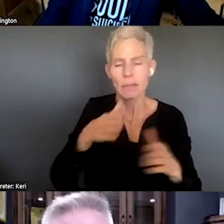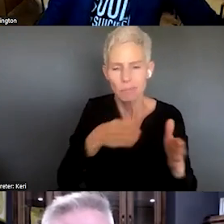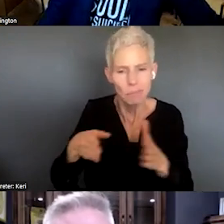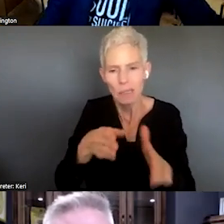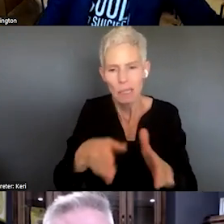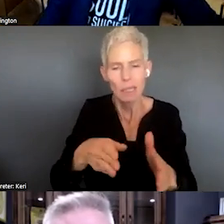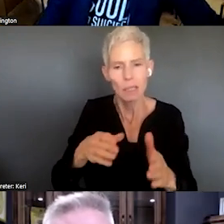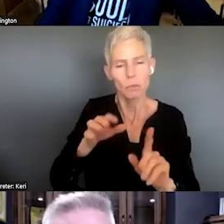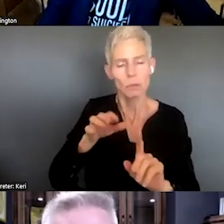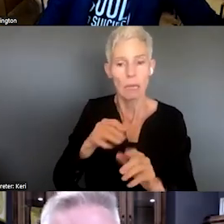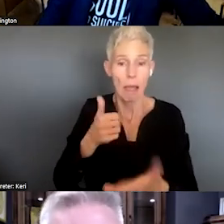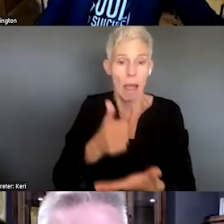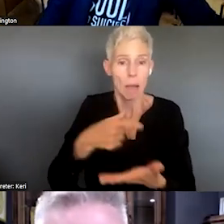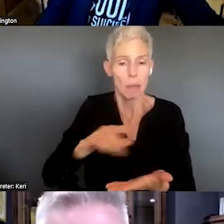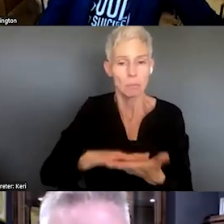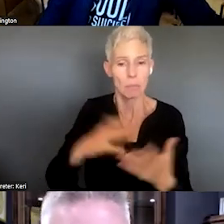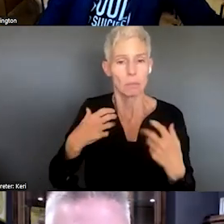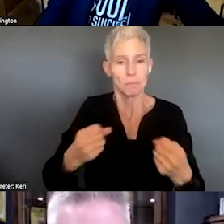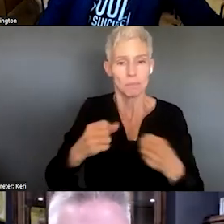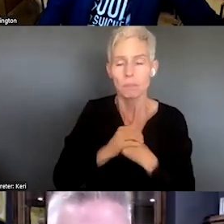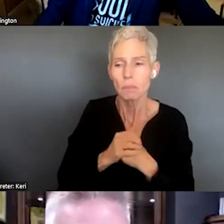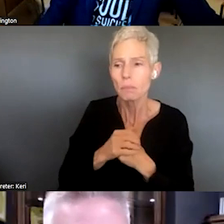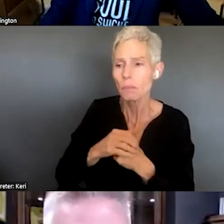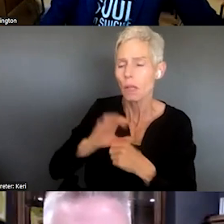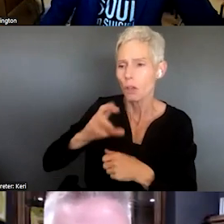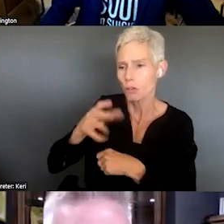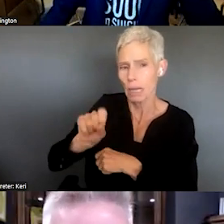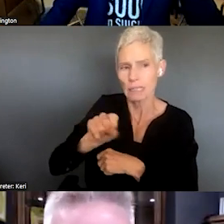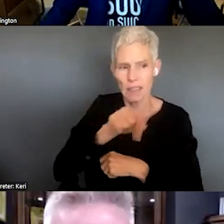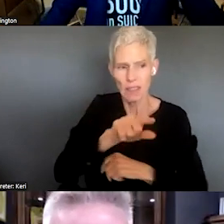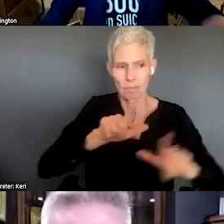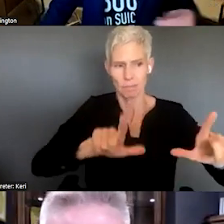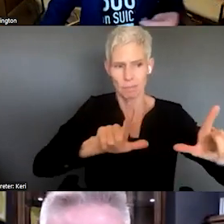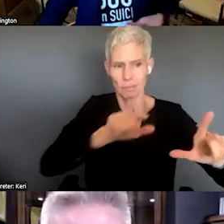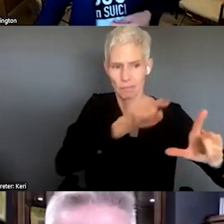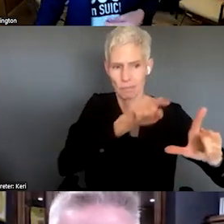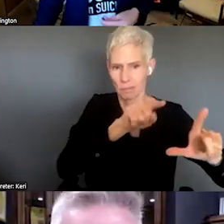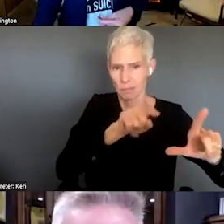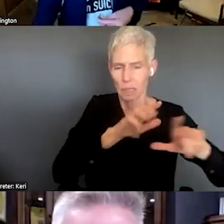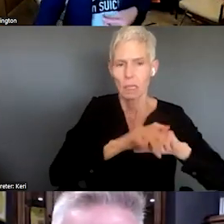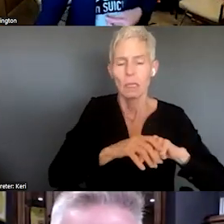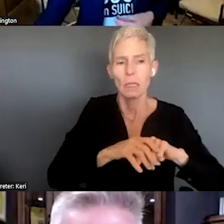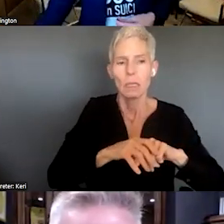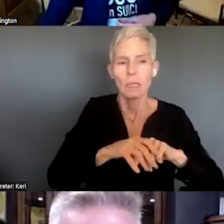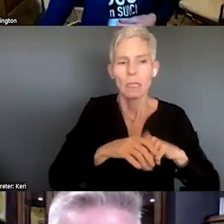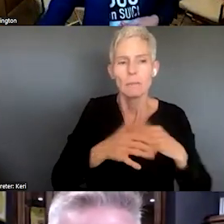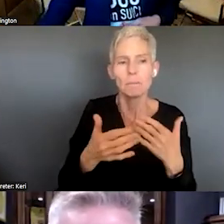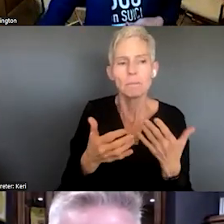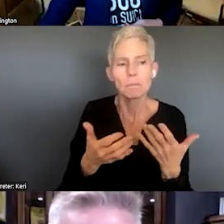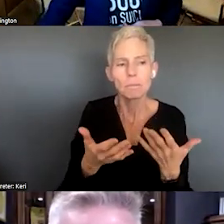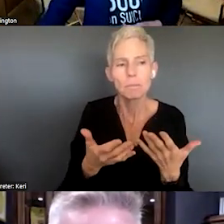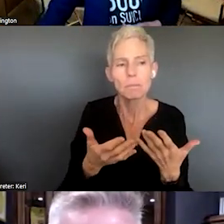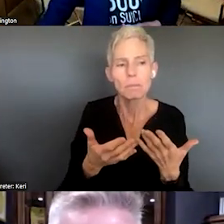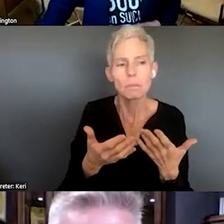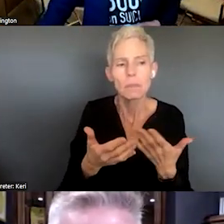Yeah. Ultimately. Chris, this pathway that we've got on the screen, where regardless of the sort of the